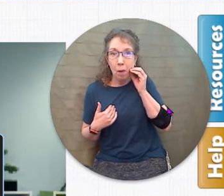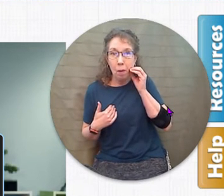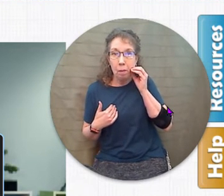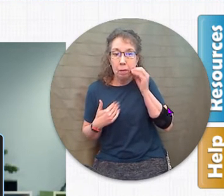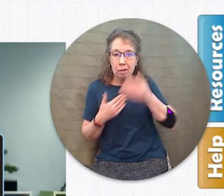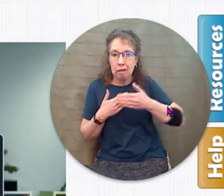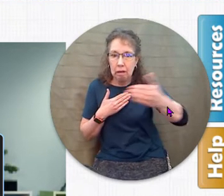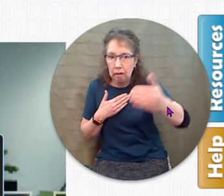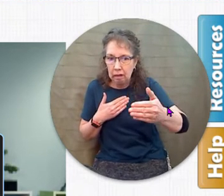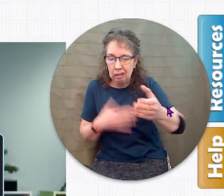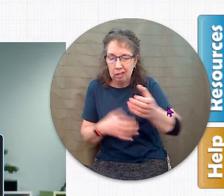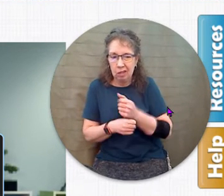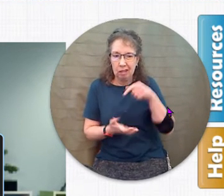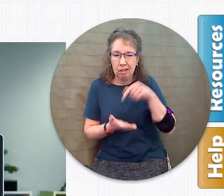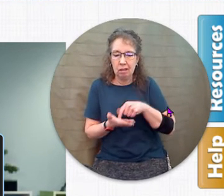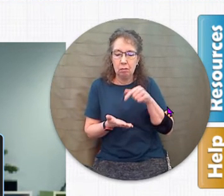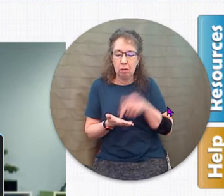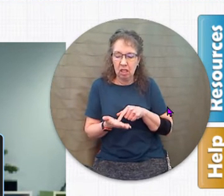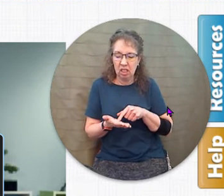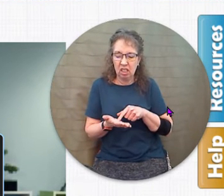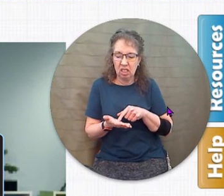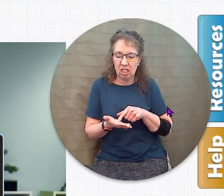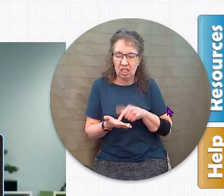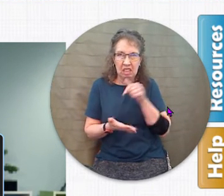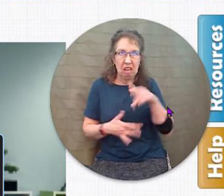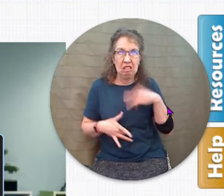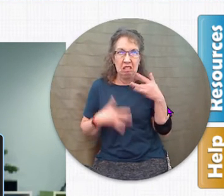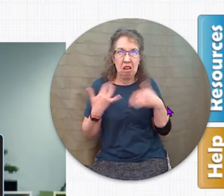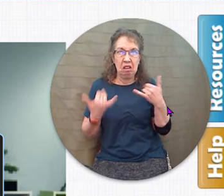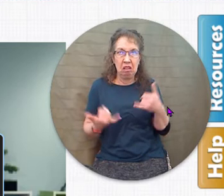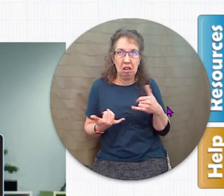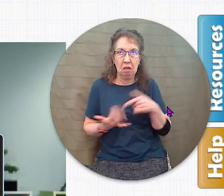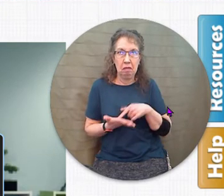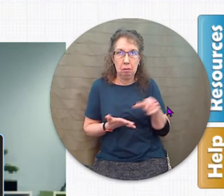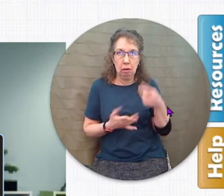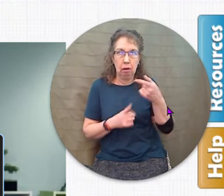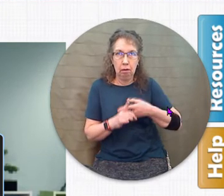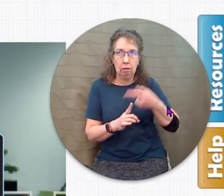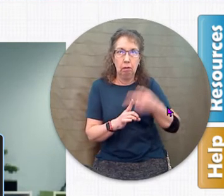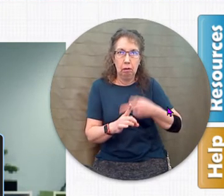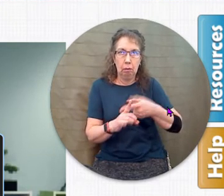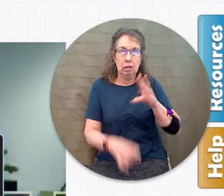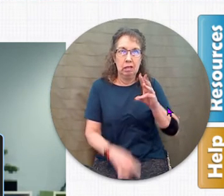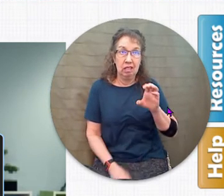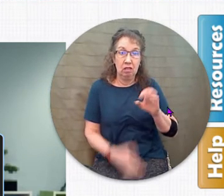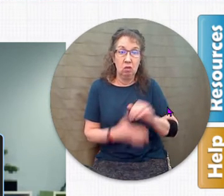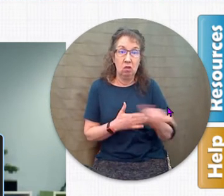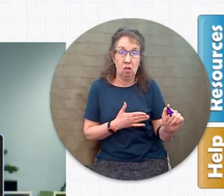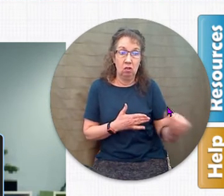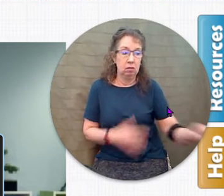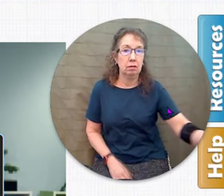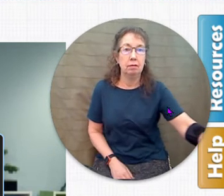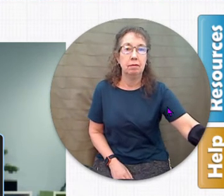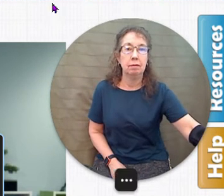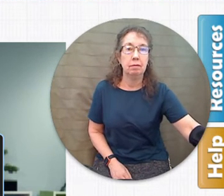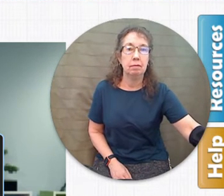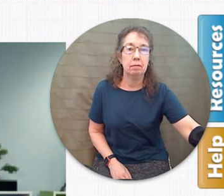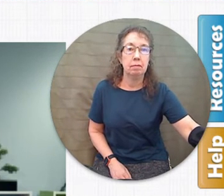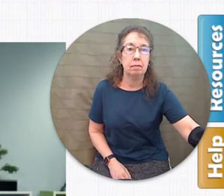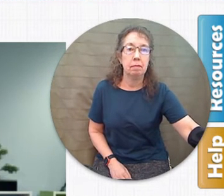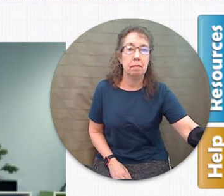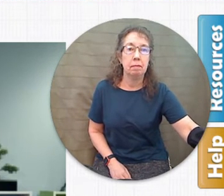like, these are subsequently less exciting because I have to pay $600. But your first payment is pretty exciting. And you get to see,